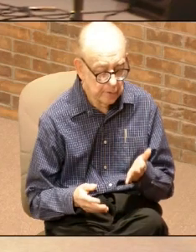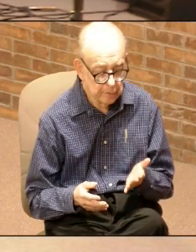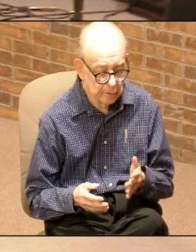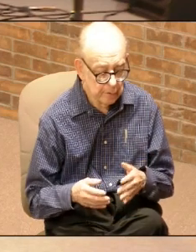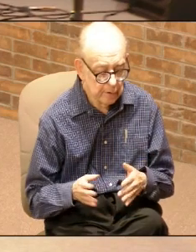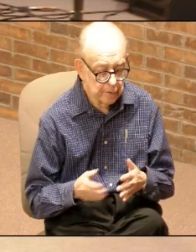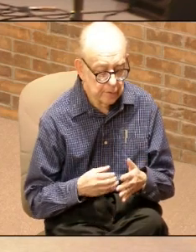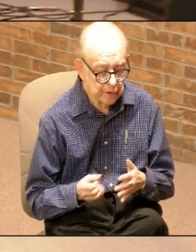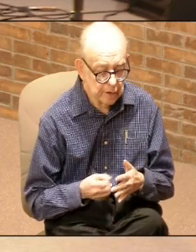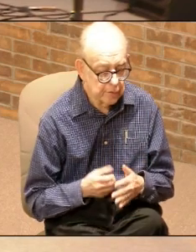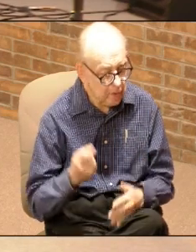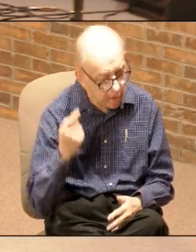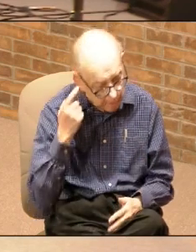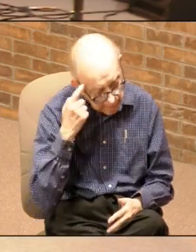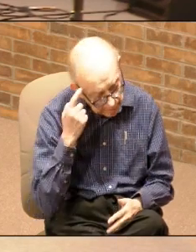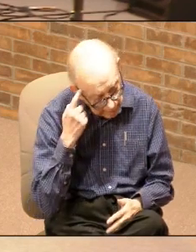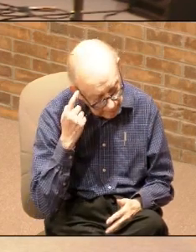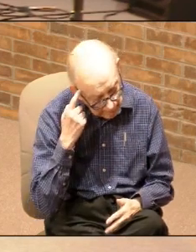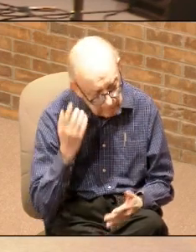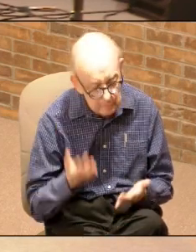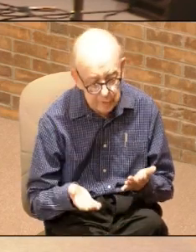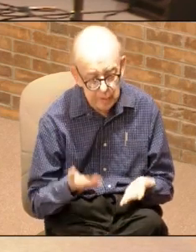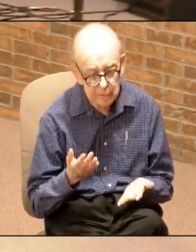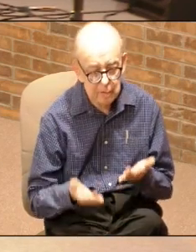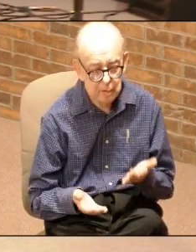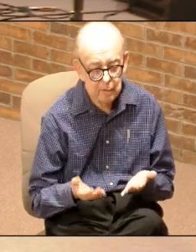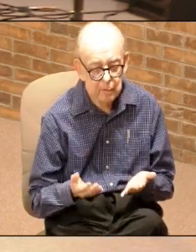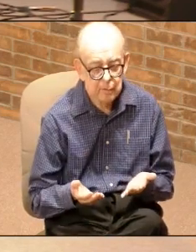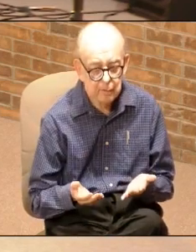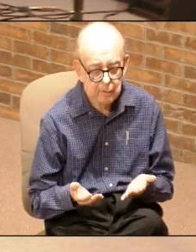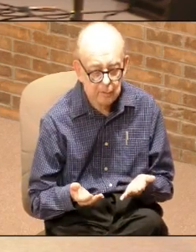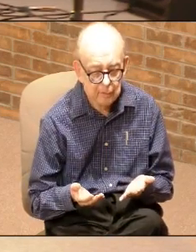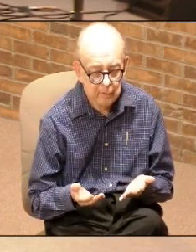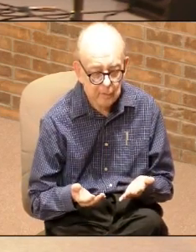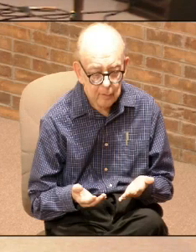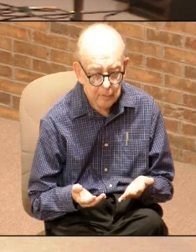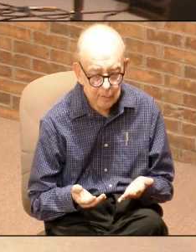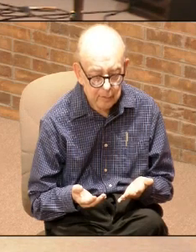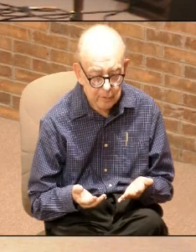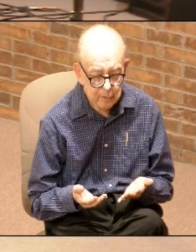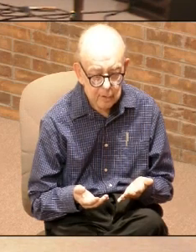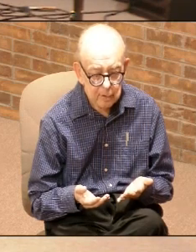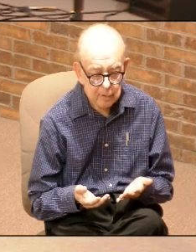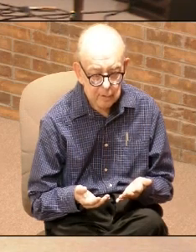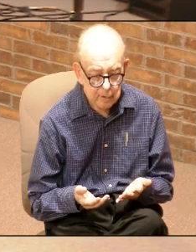head. You may just